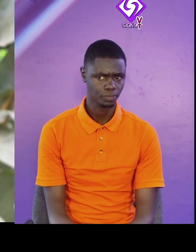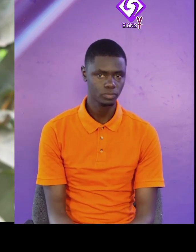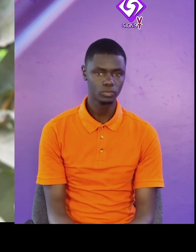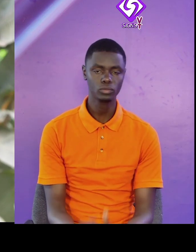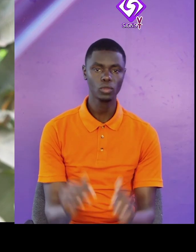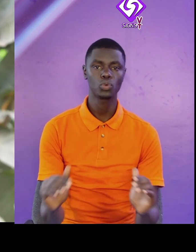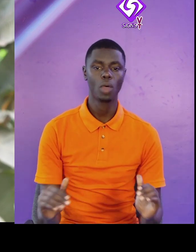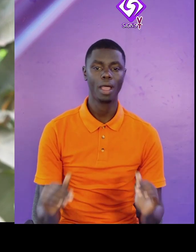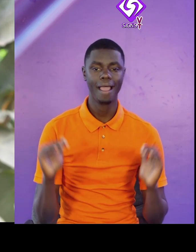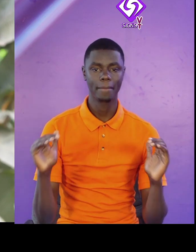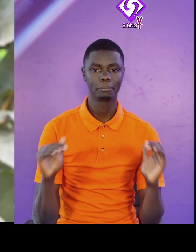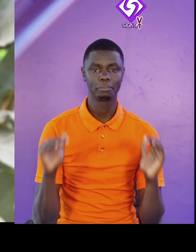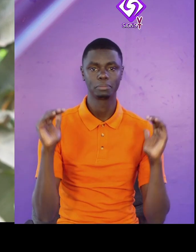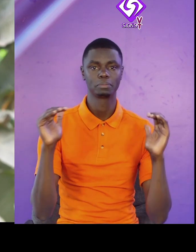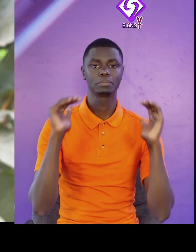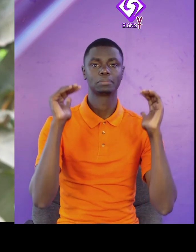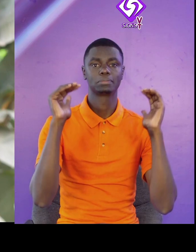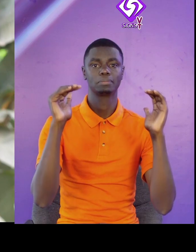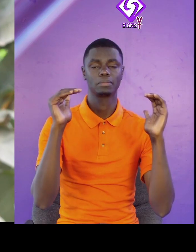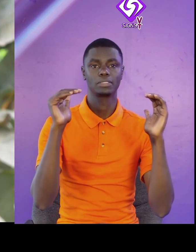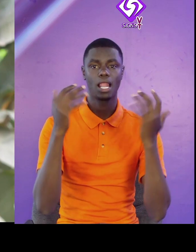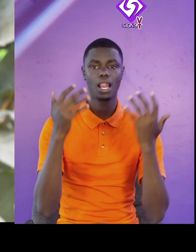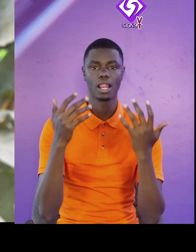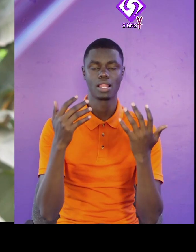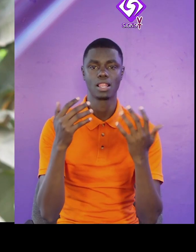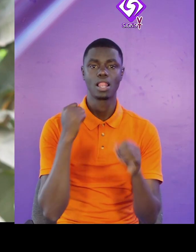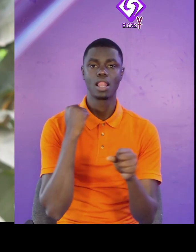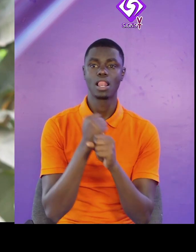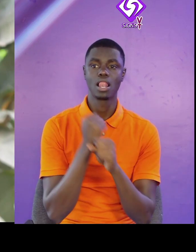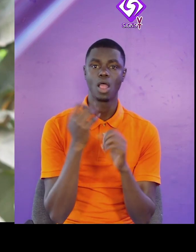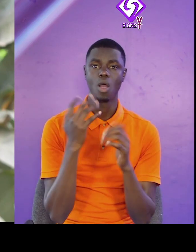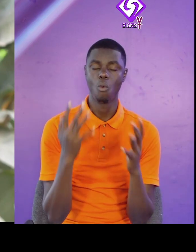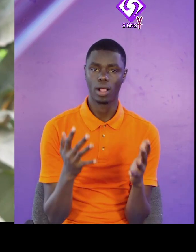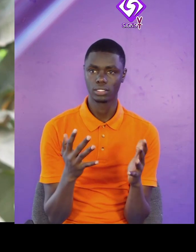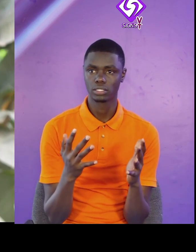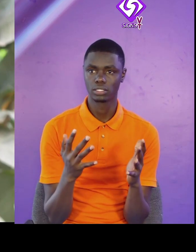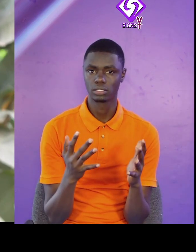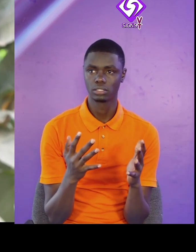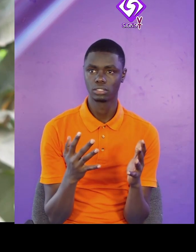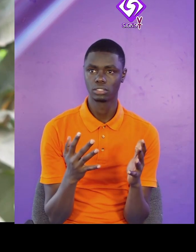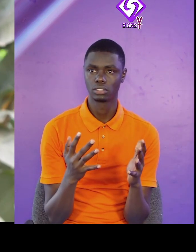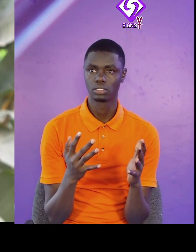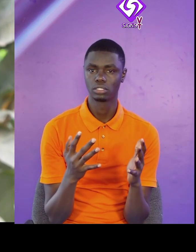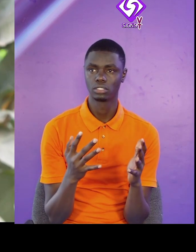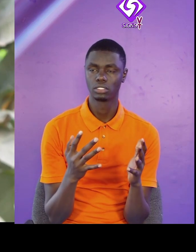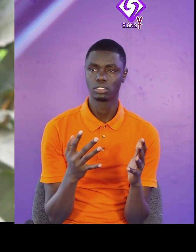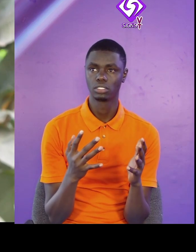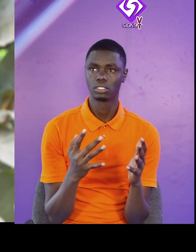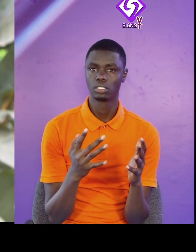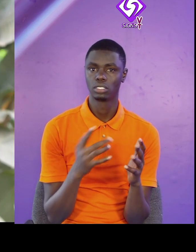upskill those frontline workers like nurses, to be able to spot the